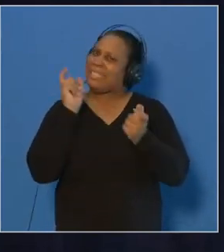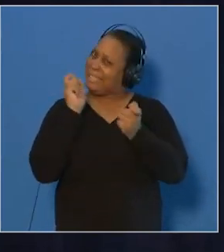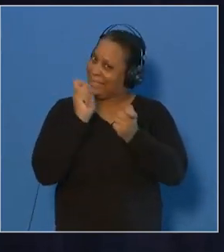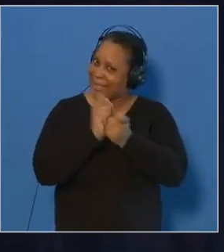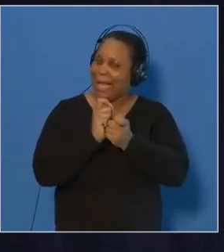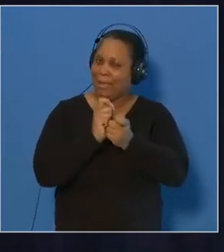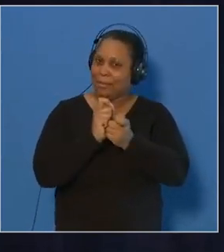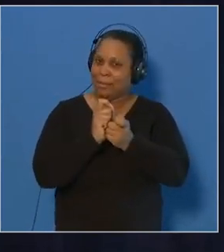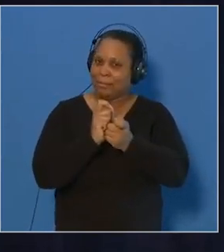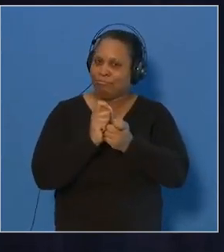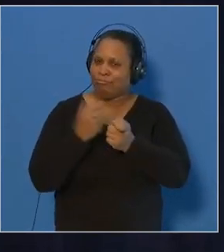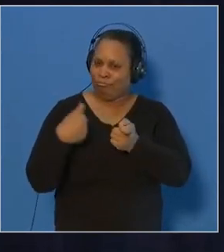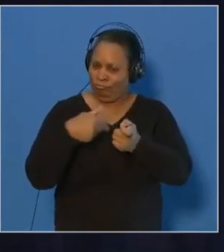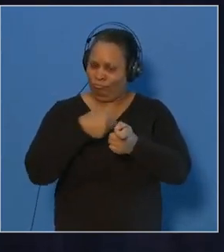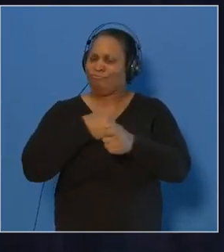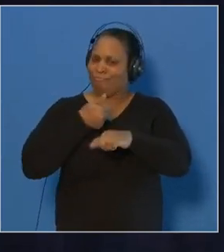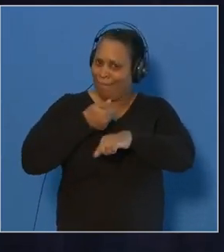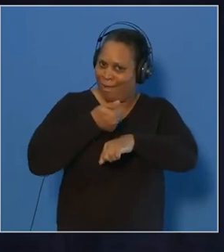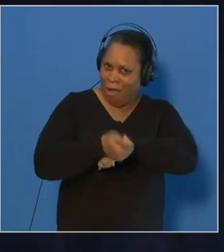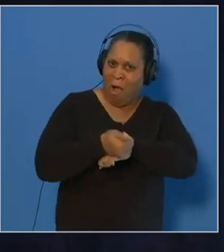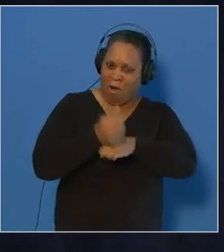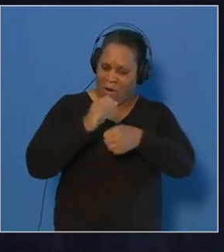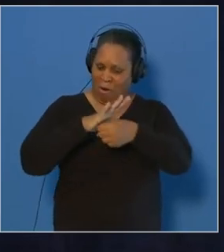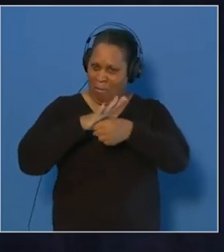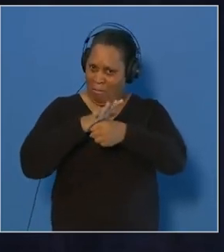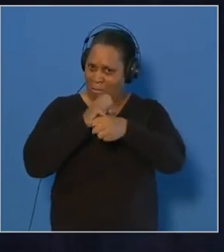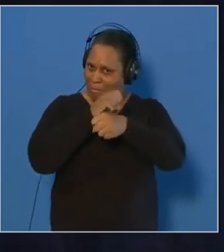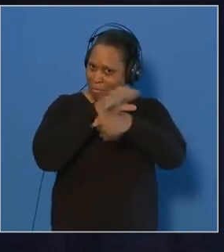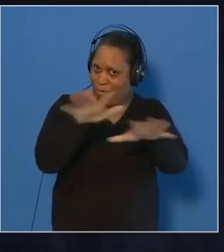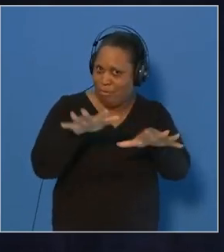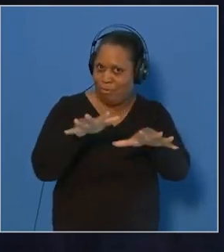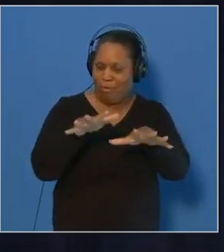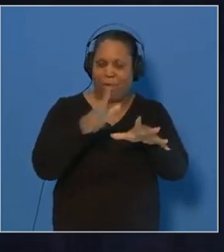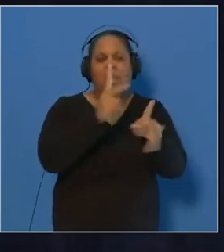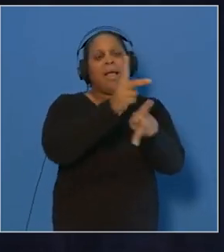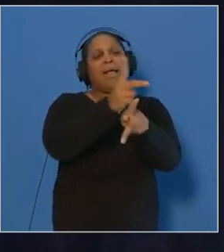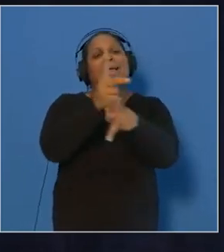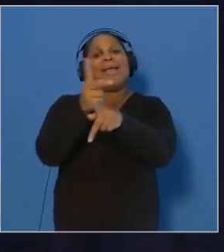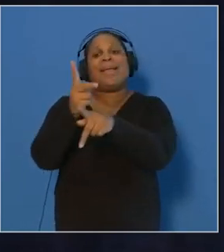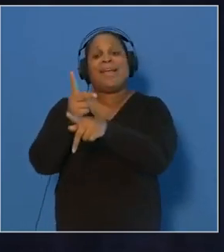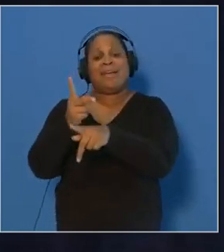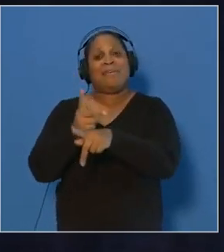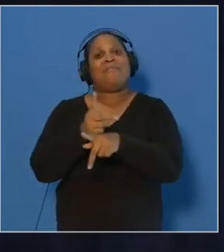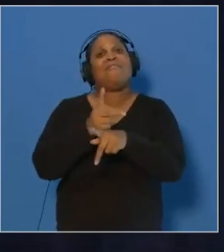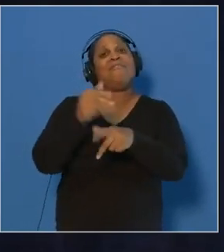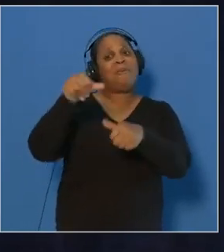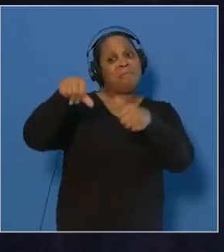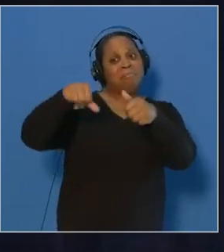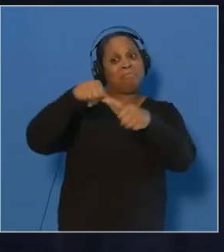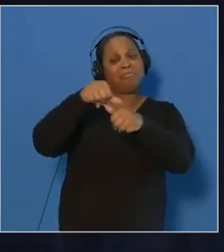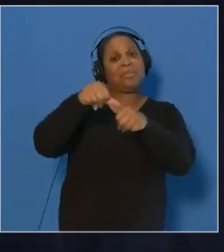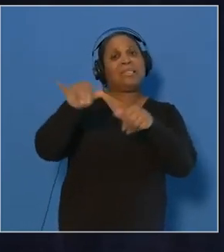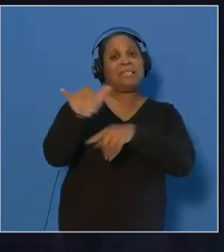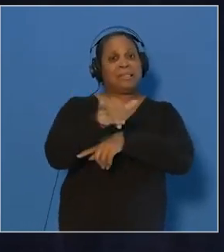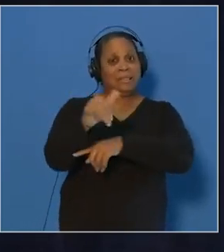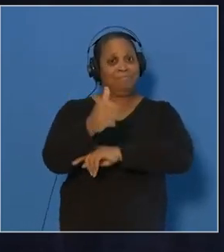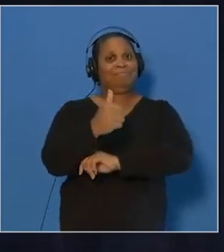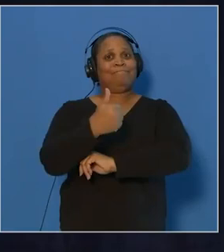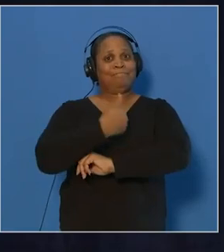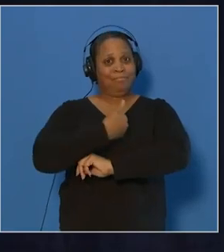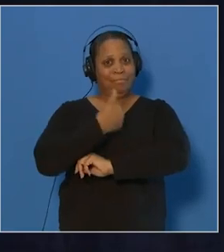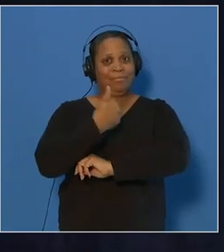exactly how we will conquer this pandemic, by caring for others as we care for ourselves.